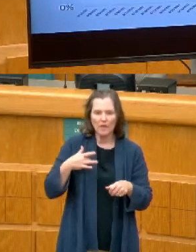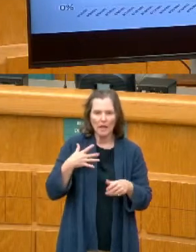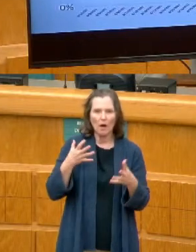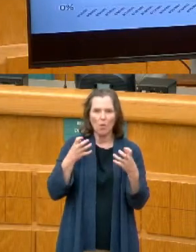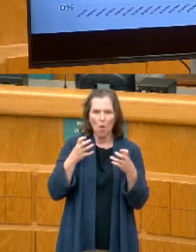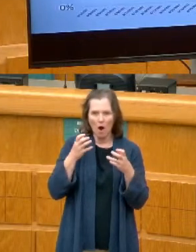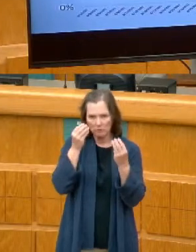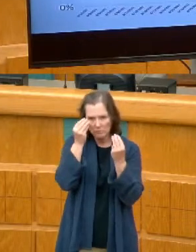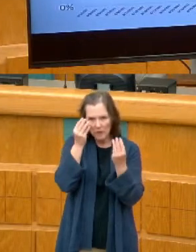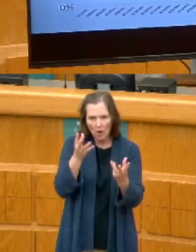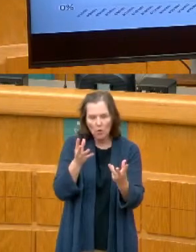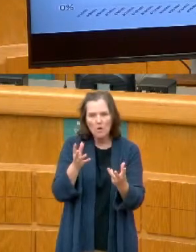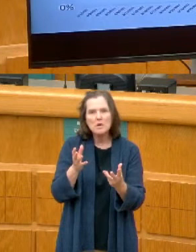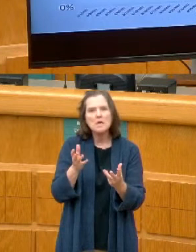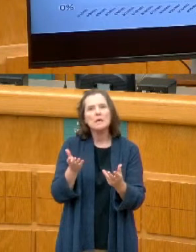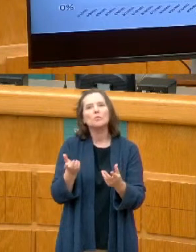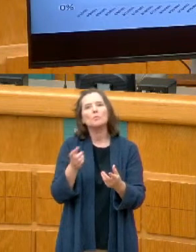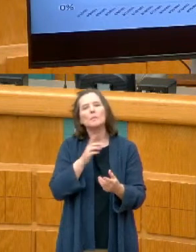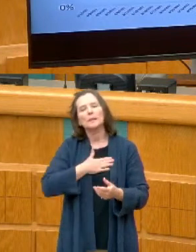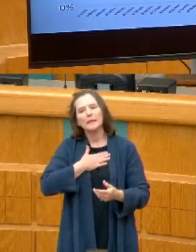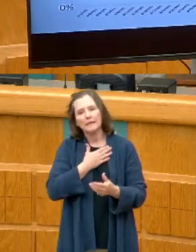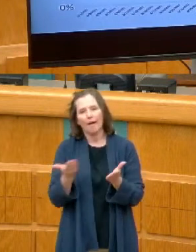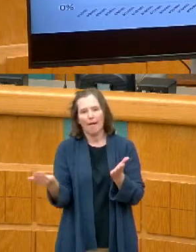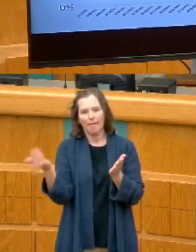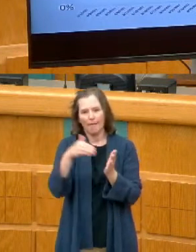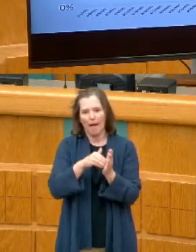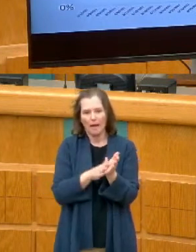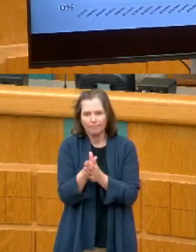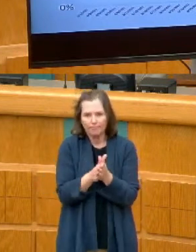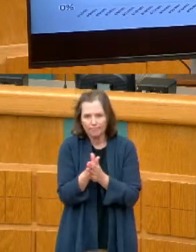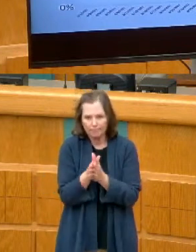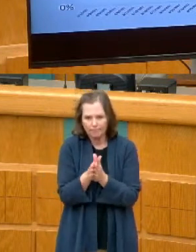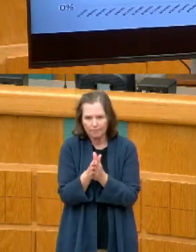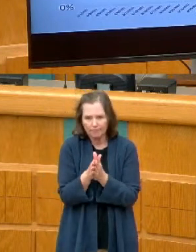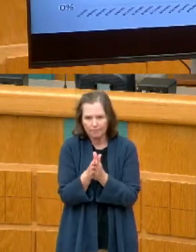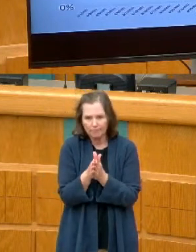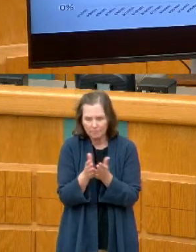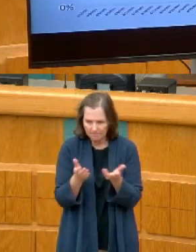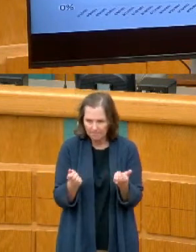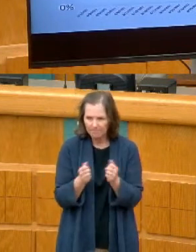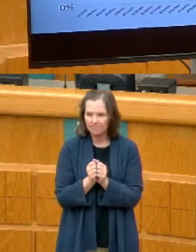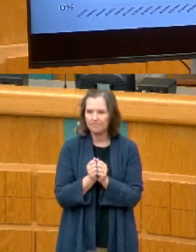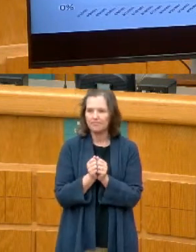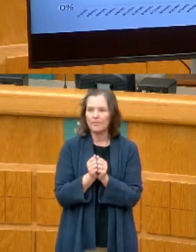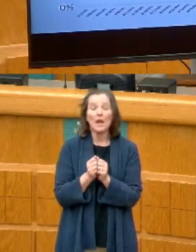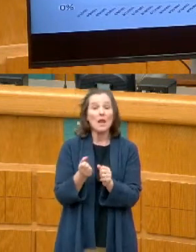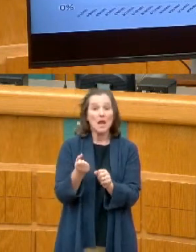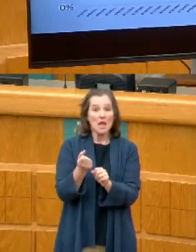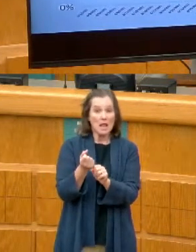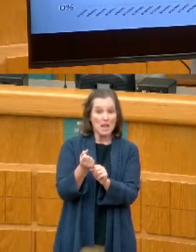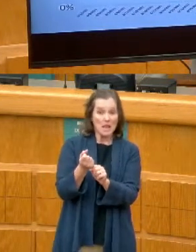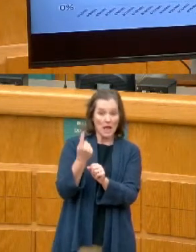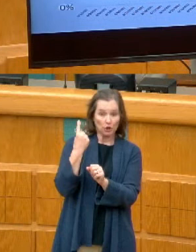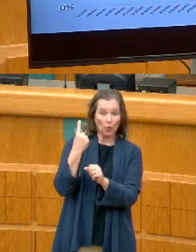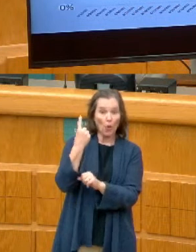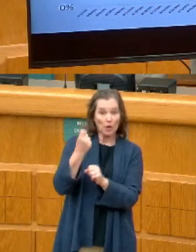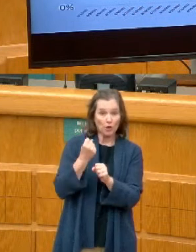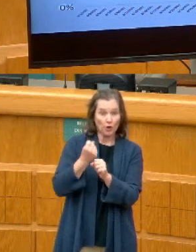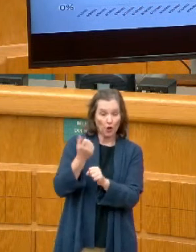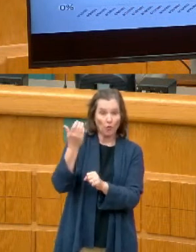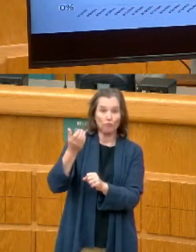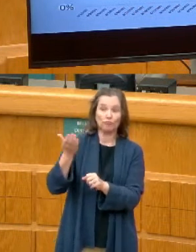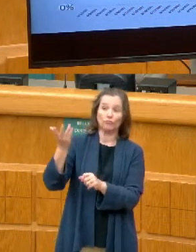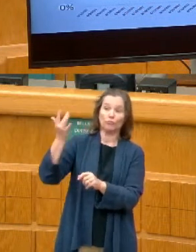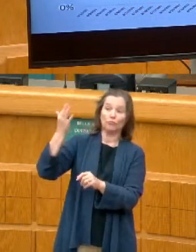Last year, it was all about one thing, praying for that vaccine. But now, we get to